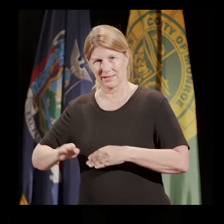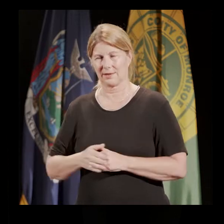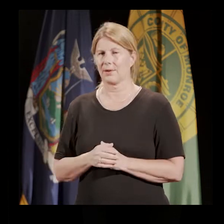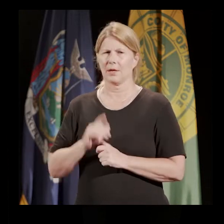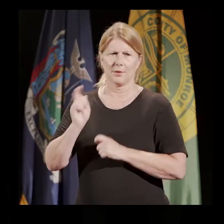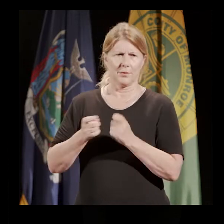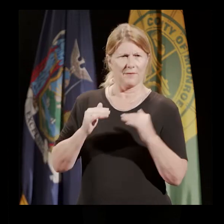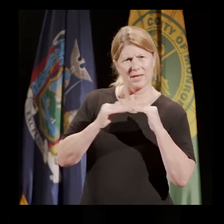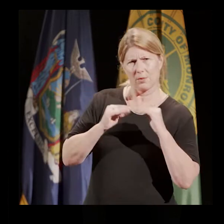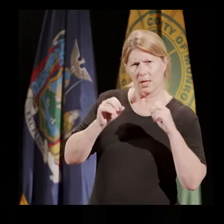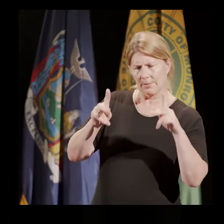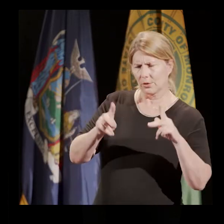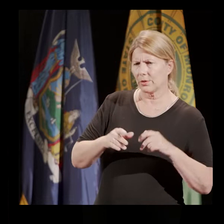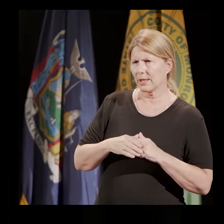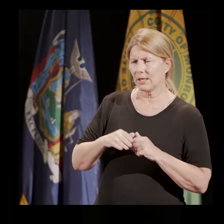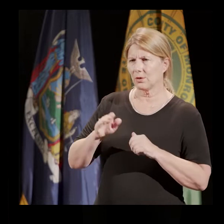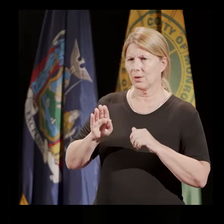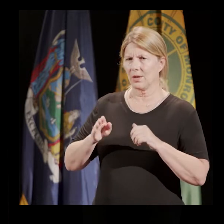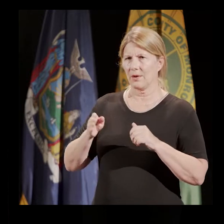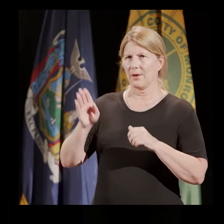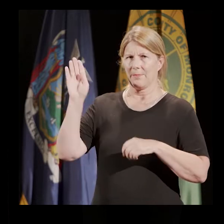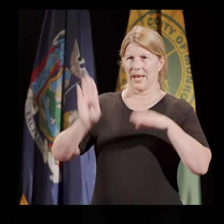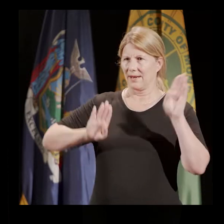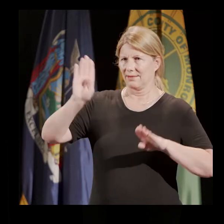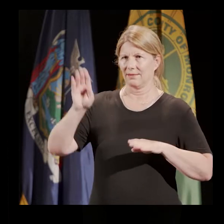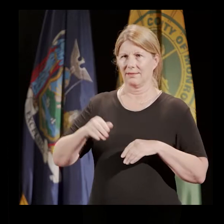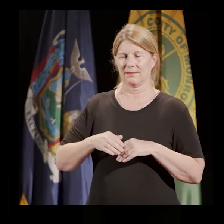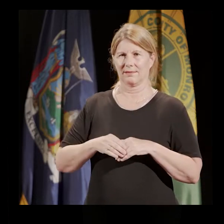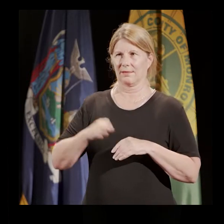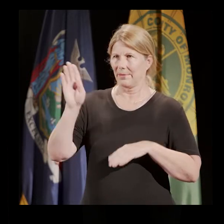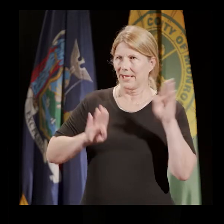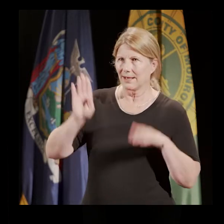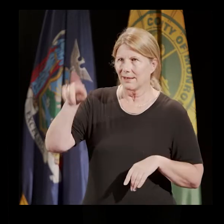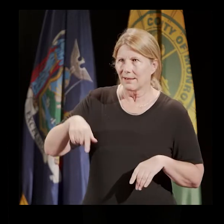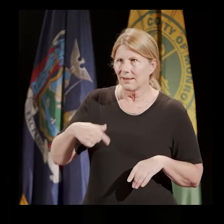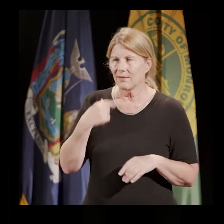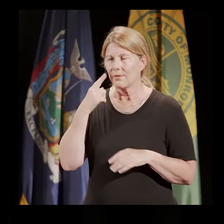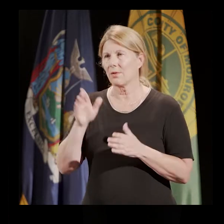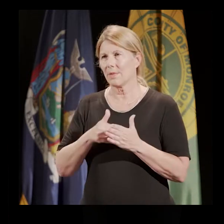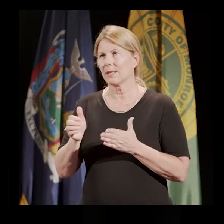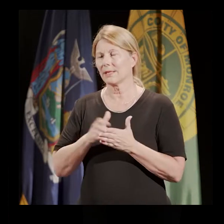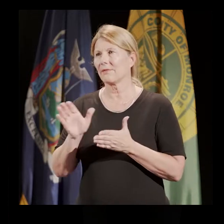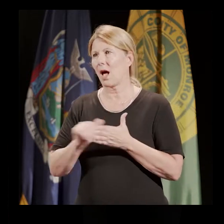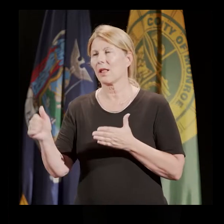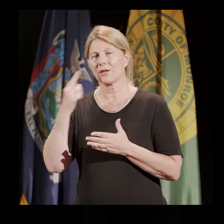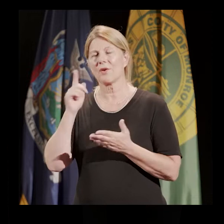equal opportunity to bid on contracts for the millions of dollars in goods and services the city purchases each